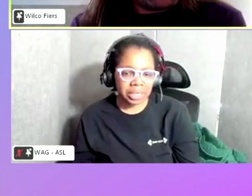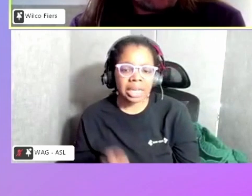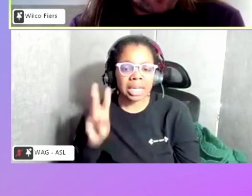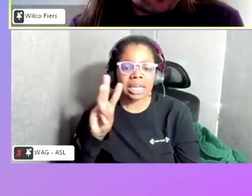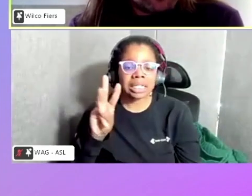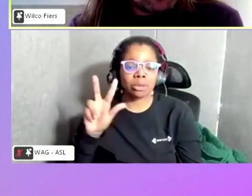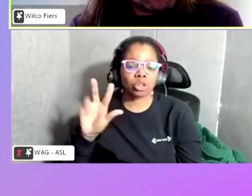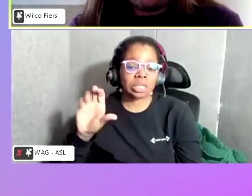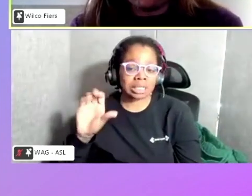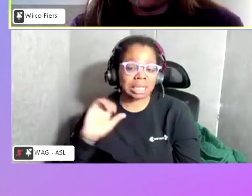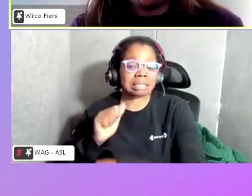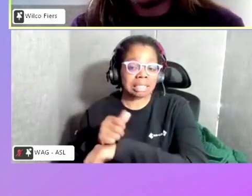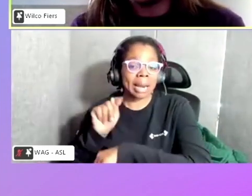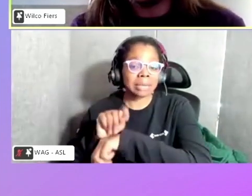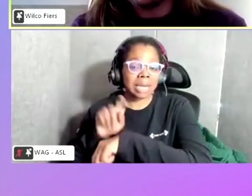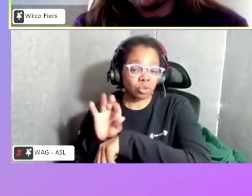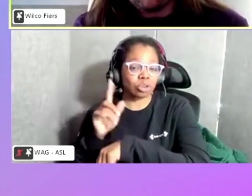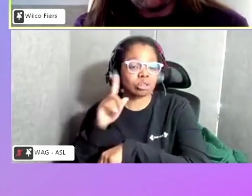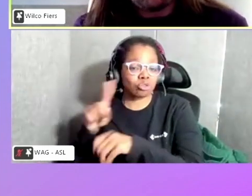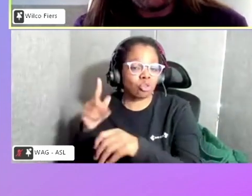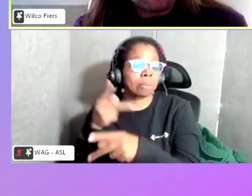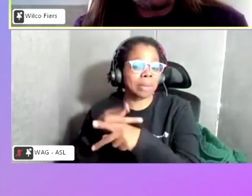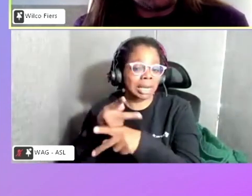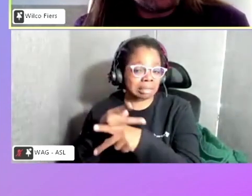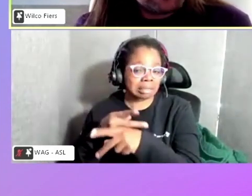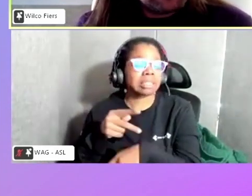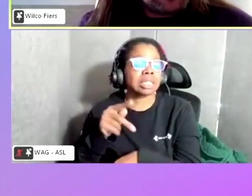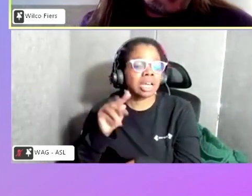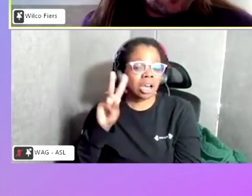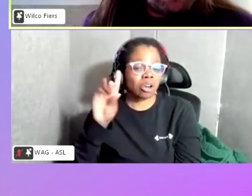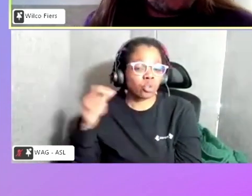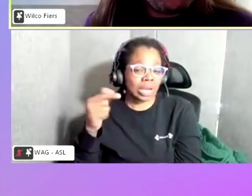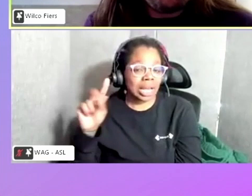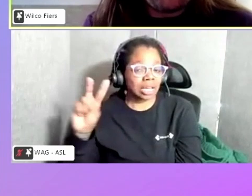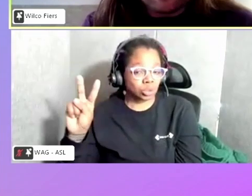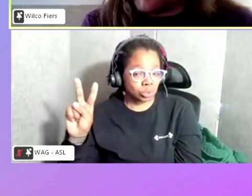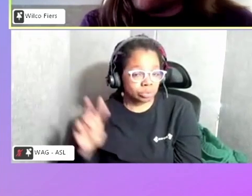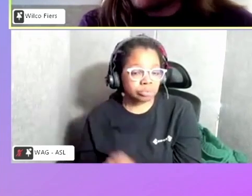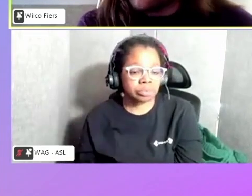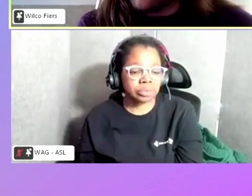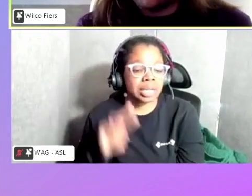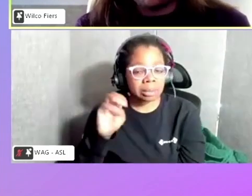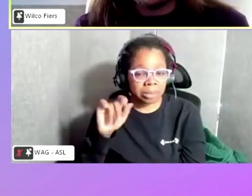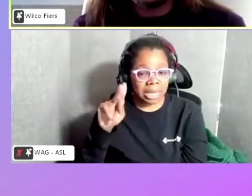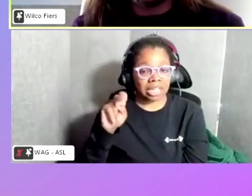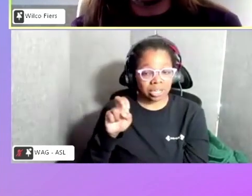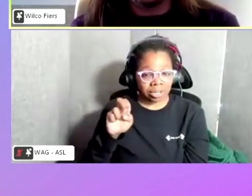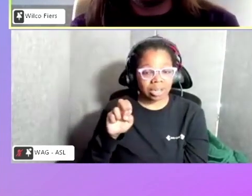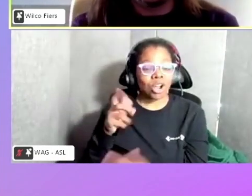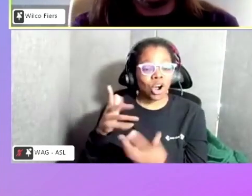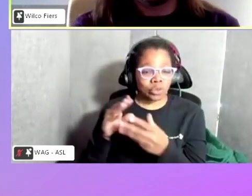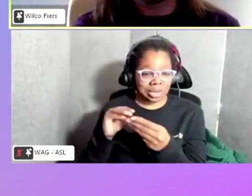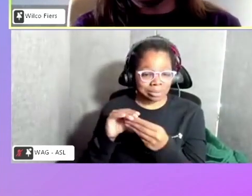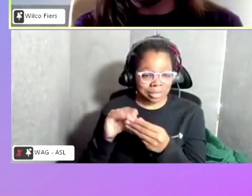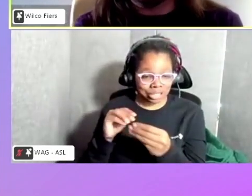setting up a task force for maintenance of WCAG 2. Melanie mentioned the many